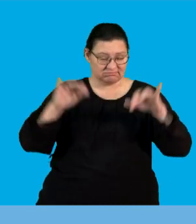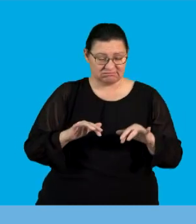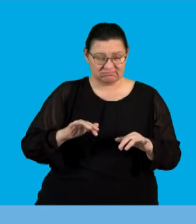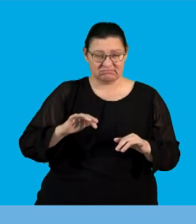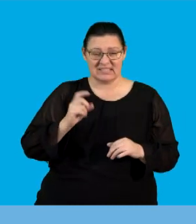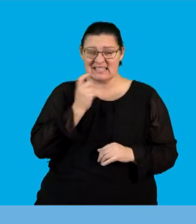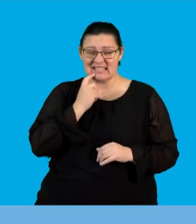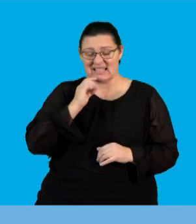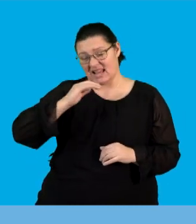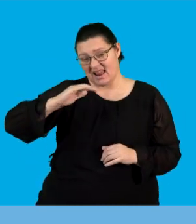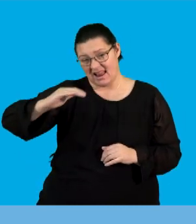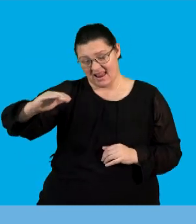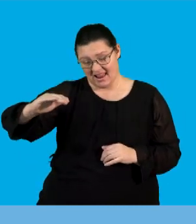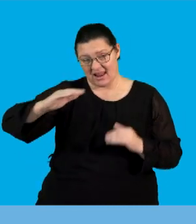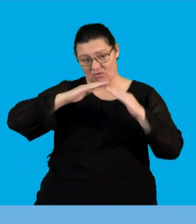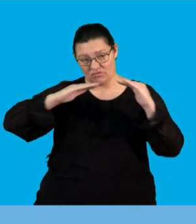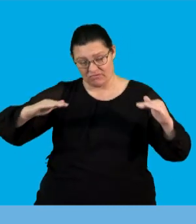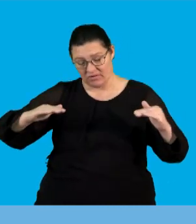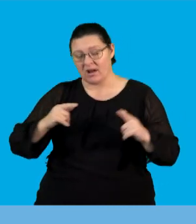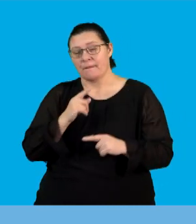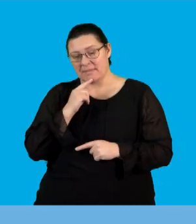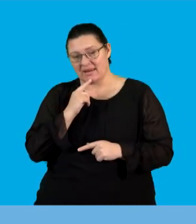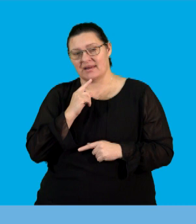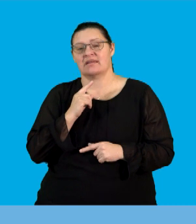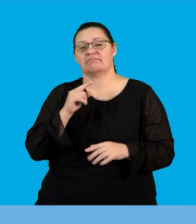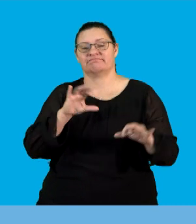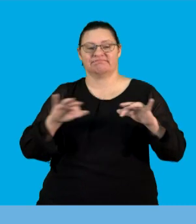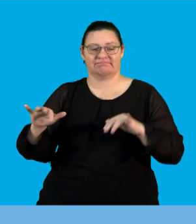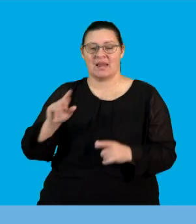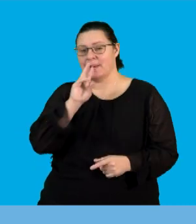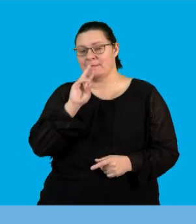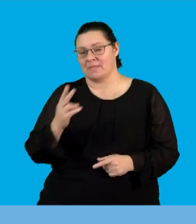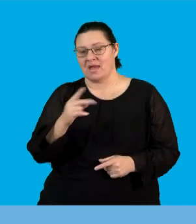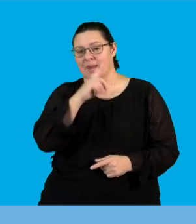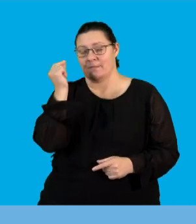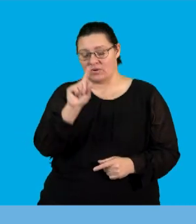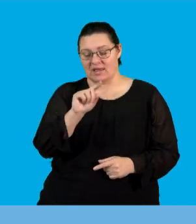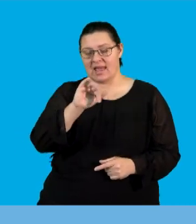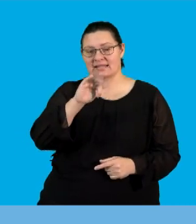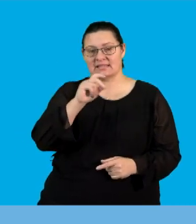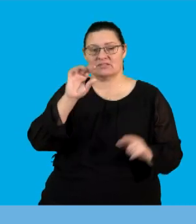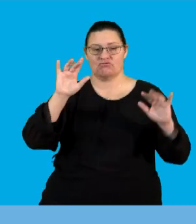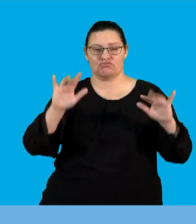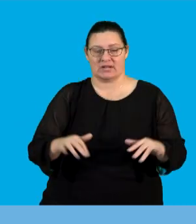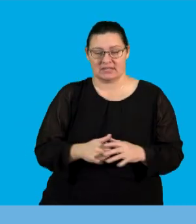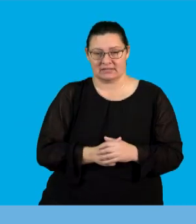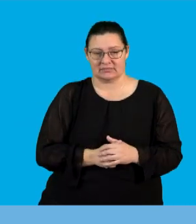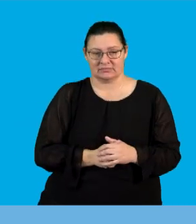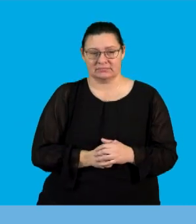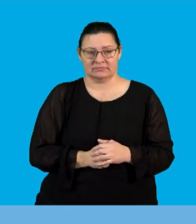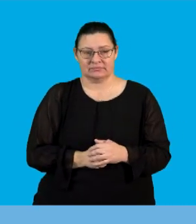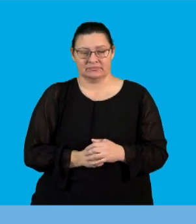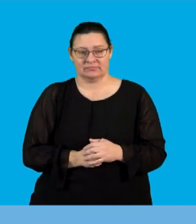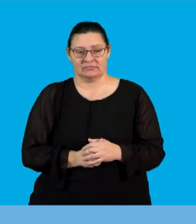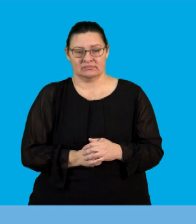lands onto the zinc, so it lands in a form of rain, and then that rain is going to turn the zinc from silver to dark gray.